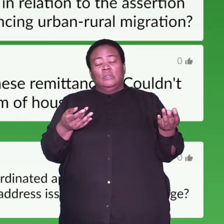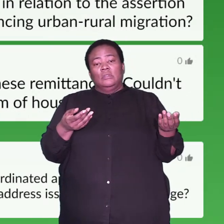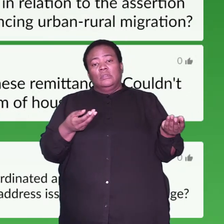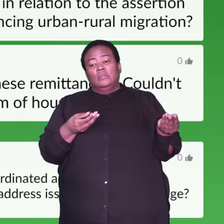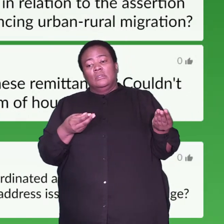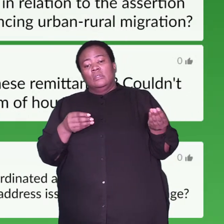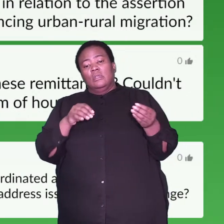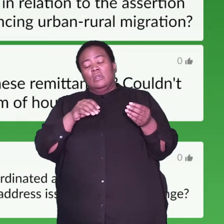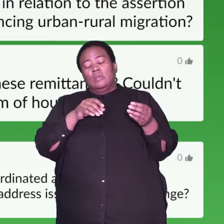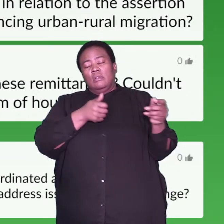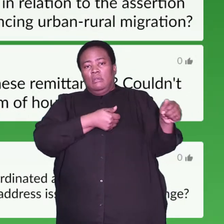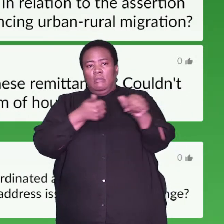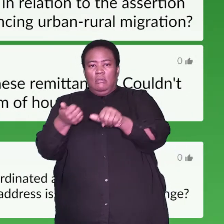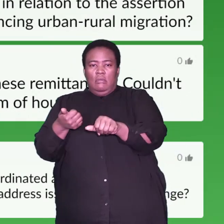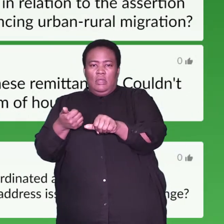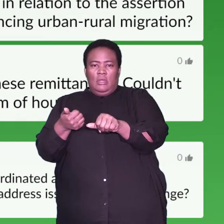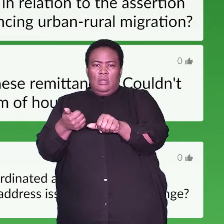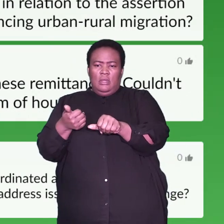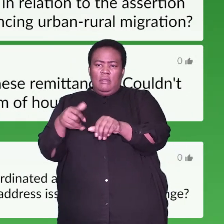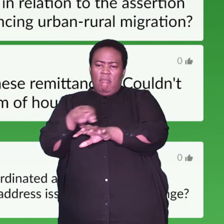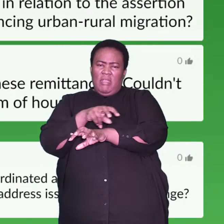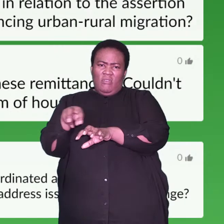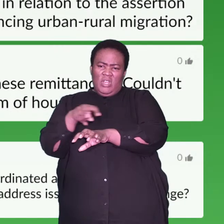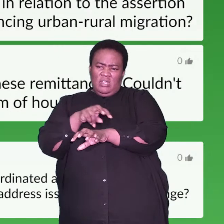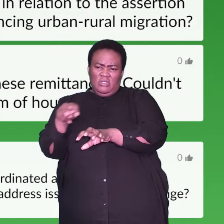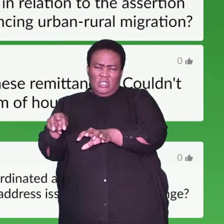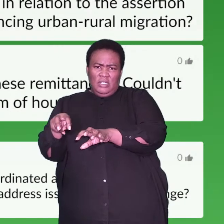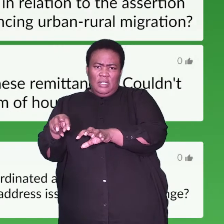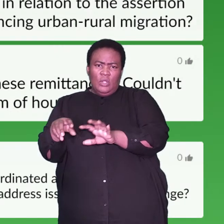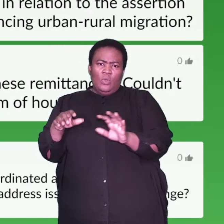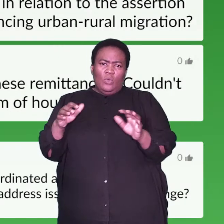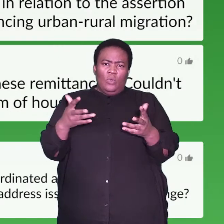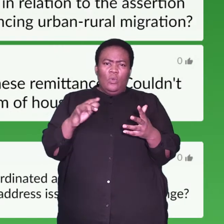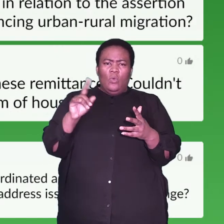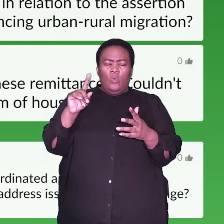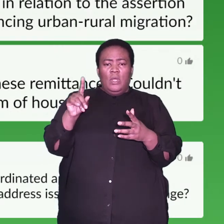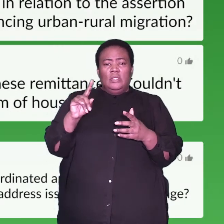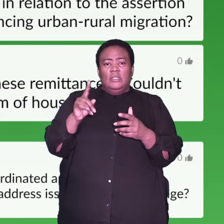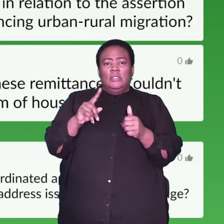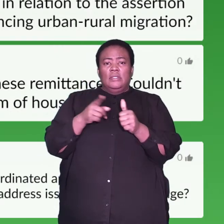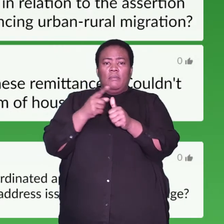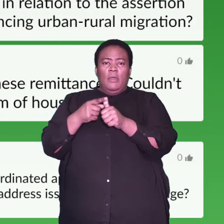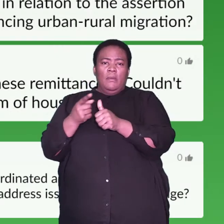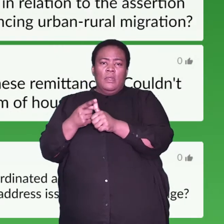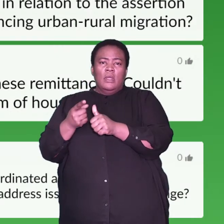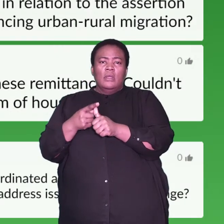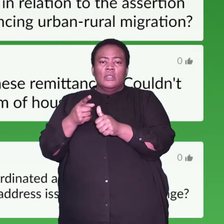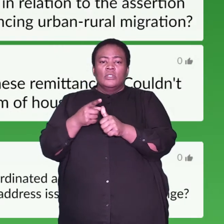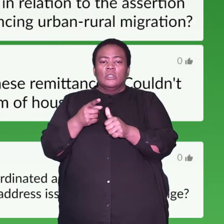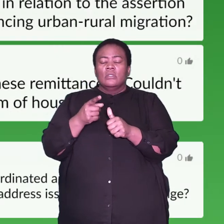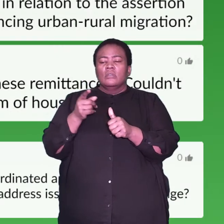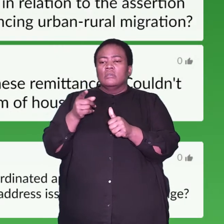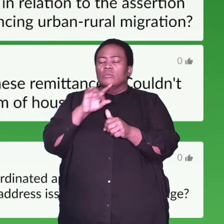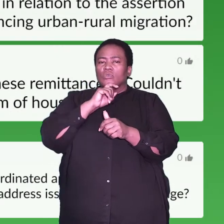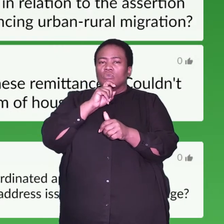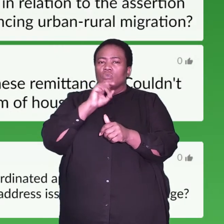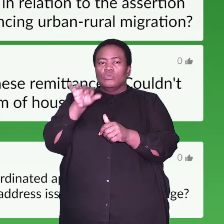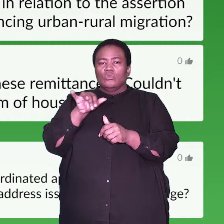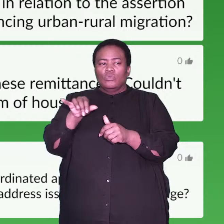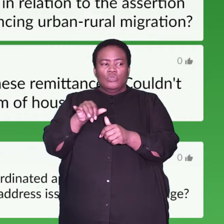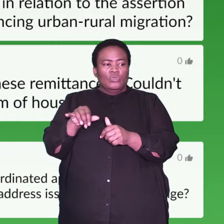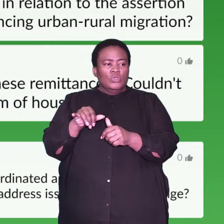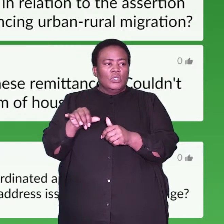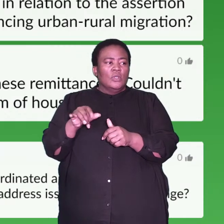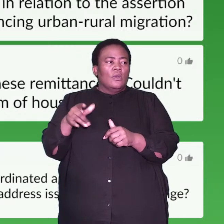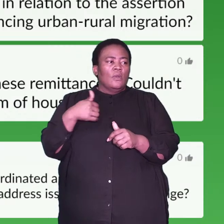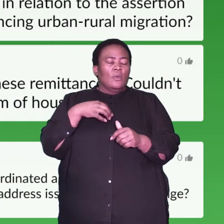repeated migrations? What is the denominator or population of reference used in the calculations? Okay, so I will